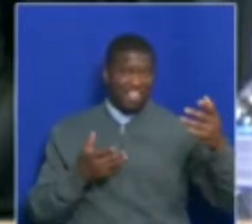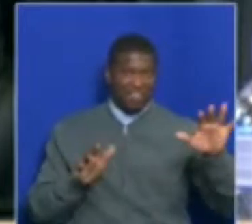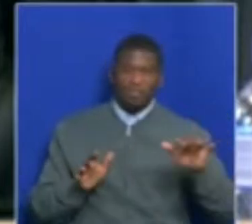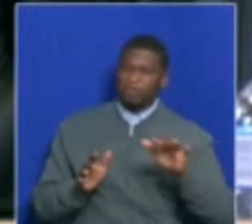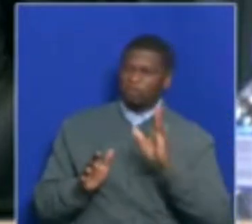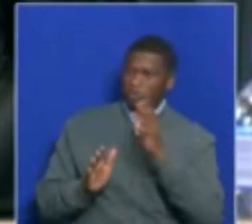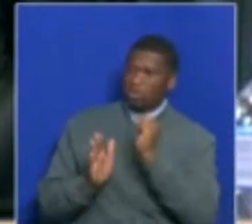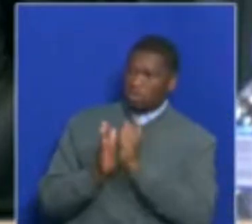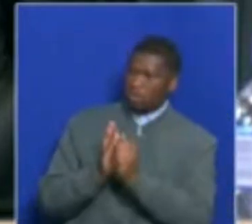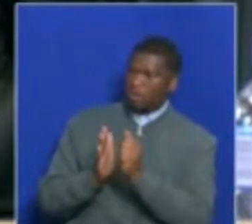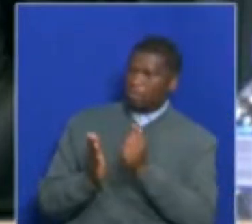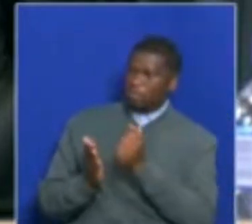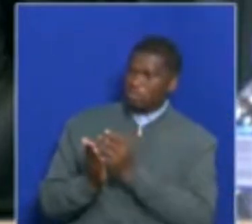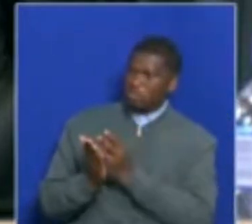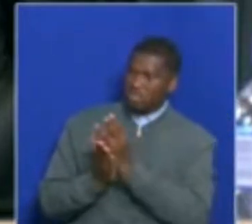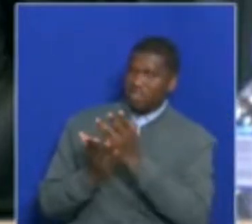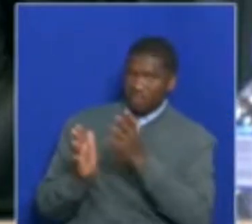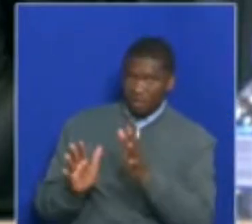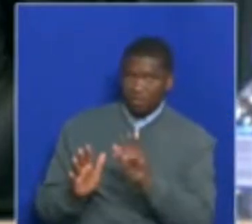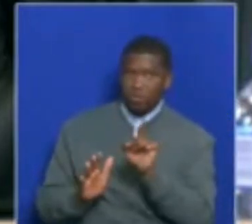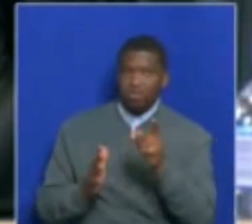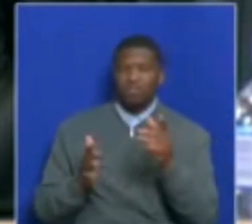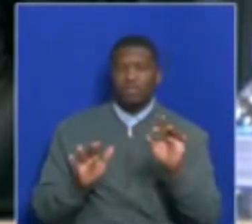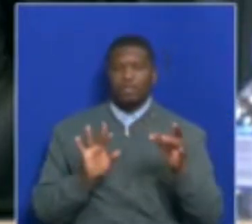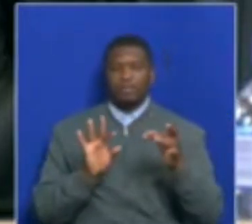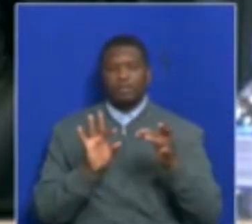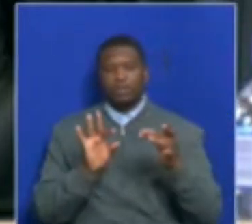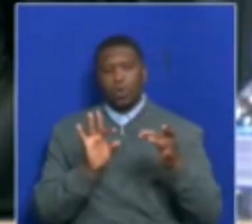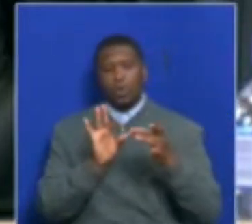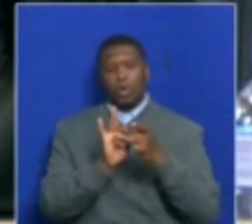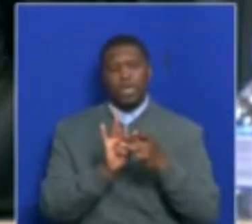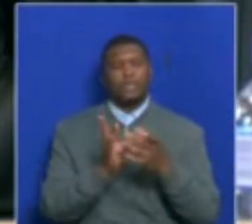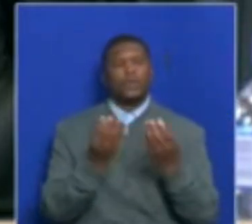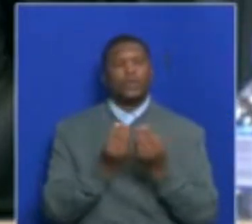between those and the task team.